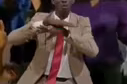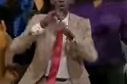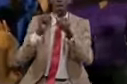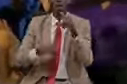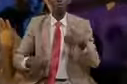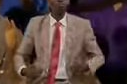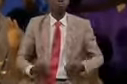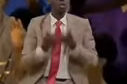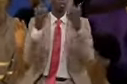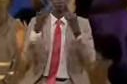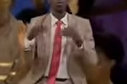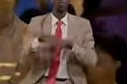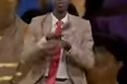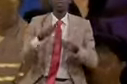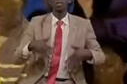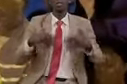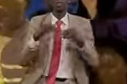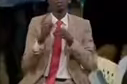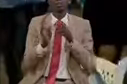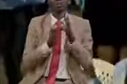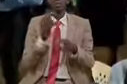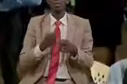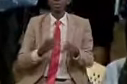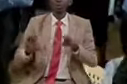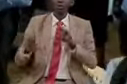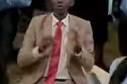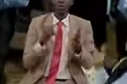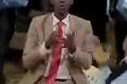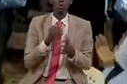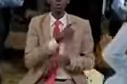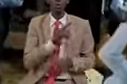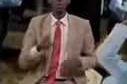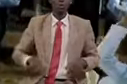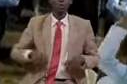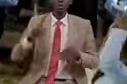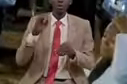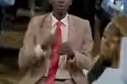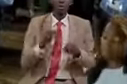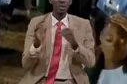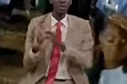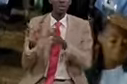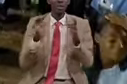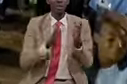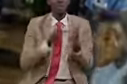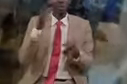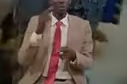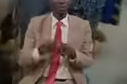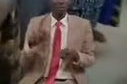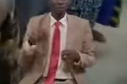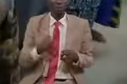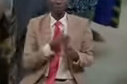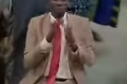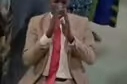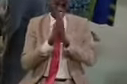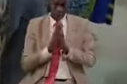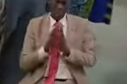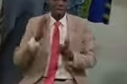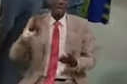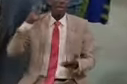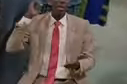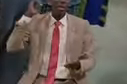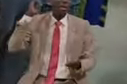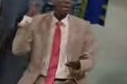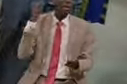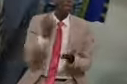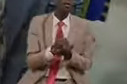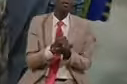lives. Confirm it, O Lord. In Jesus' name we pray.